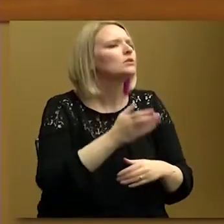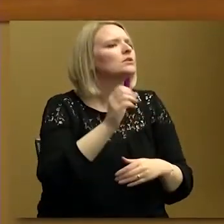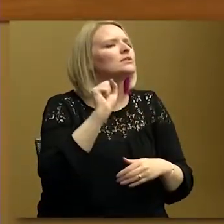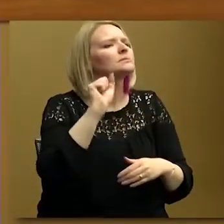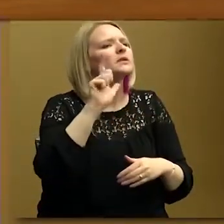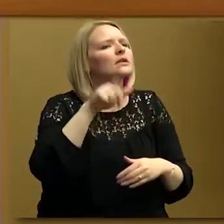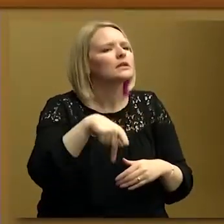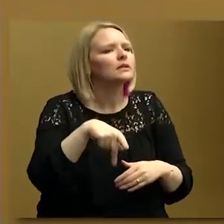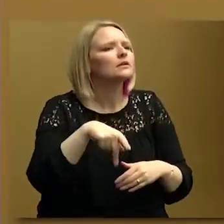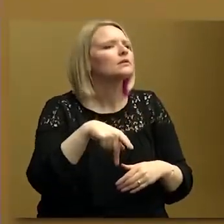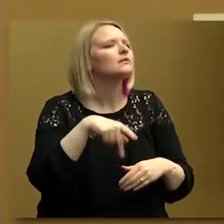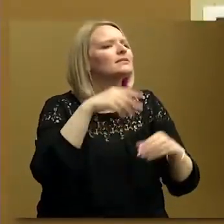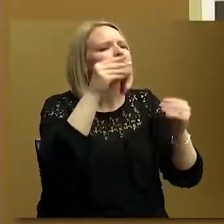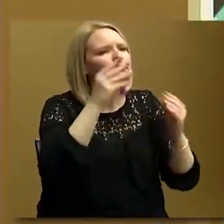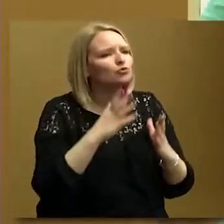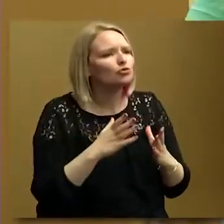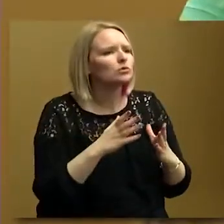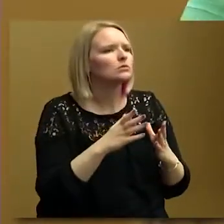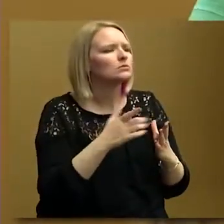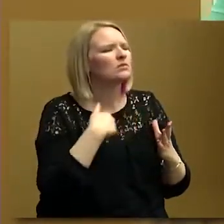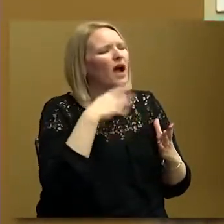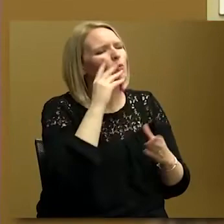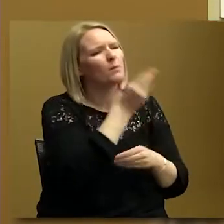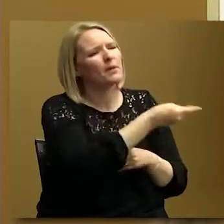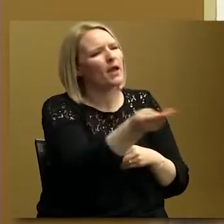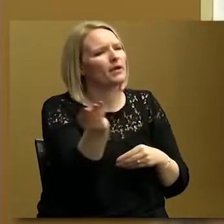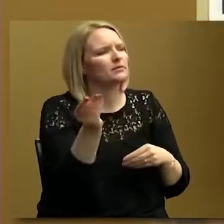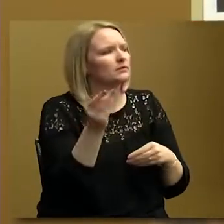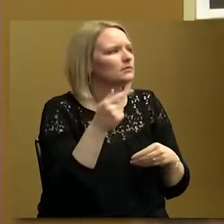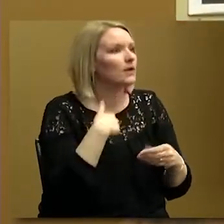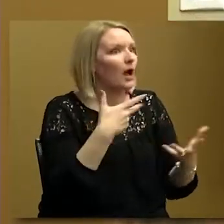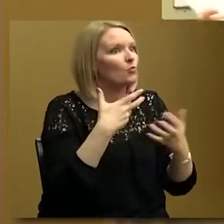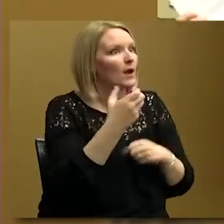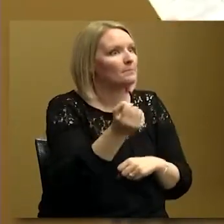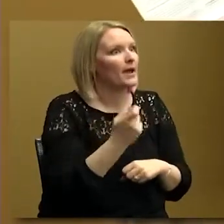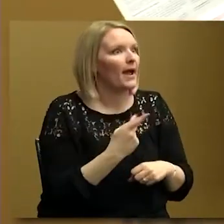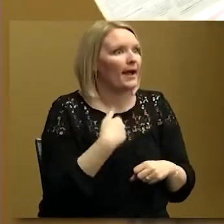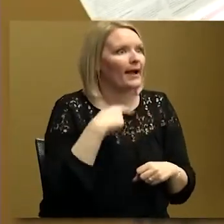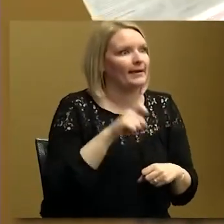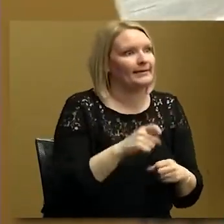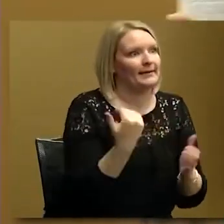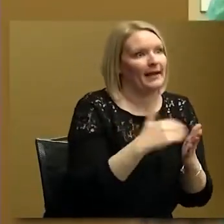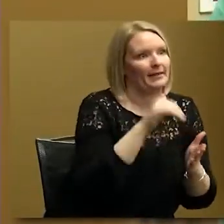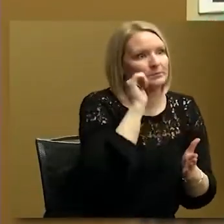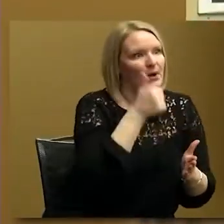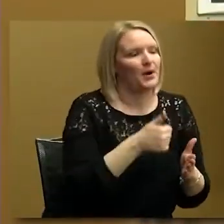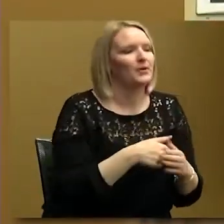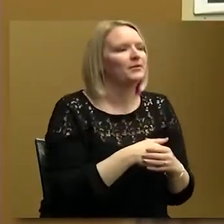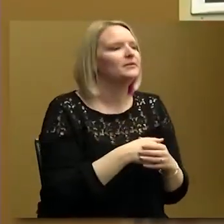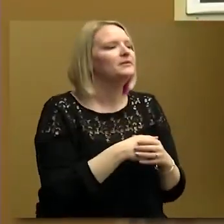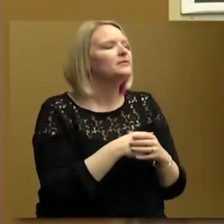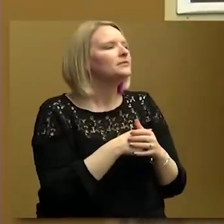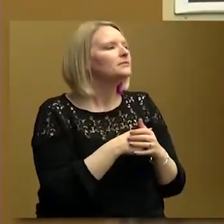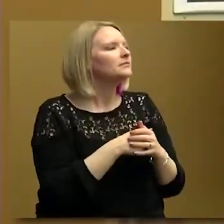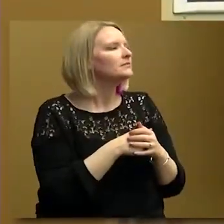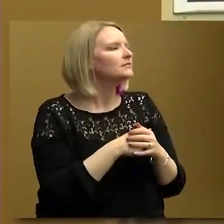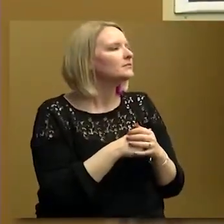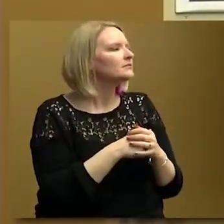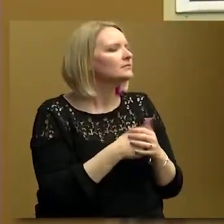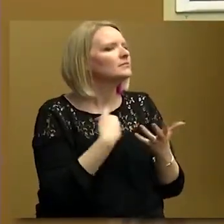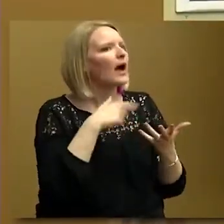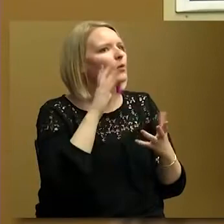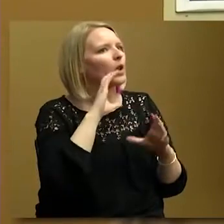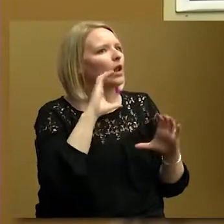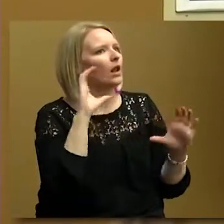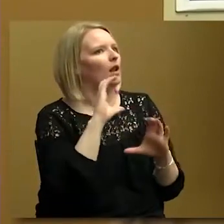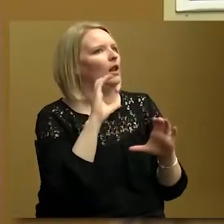teachers. And it's I can pass it around. I do want this back. I'm going to need it again tomorrow. So I will hunt you